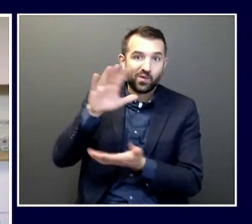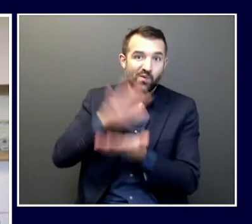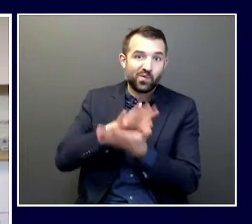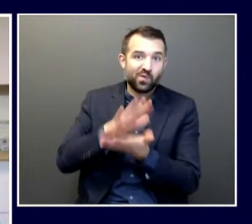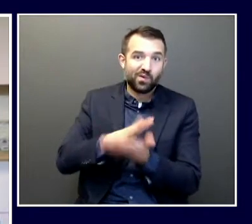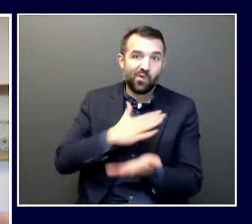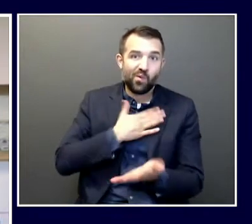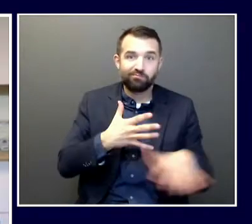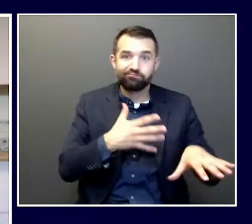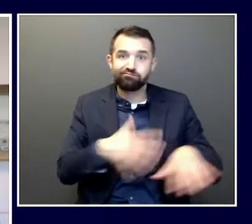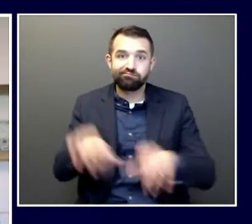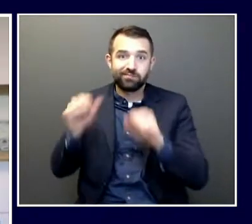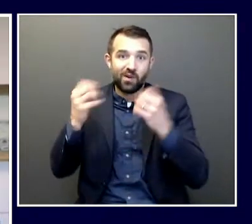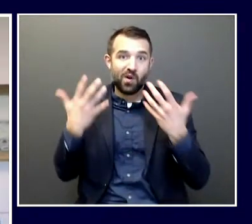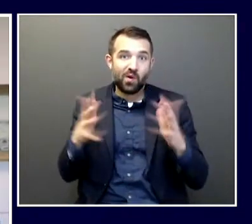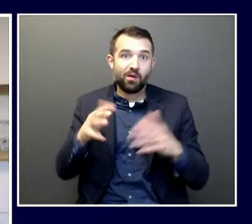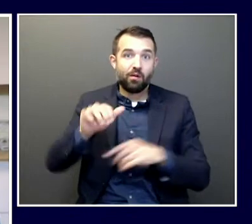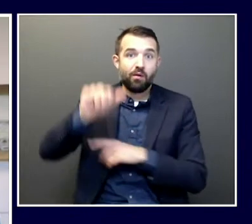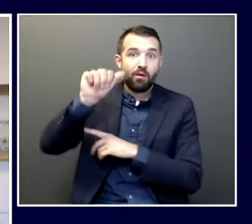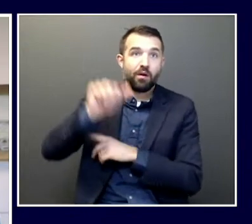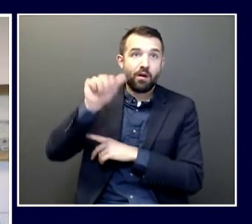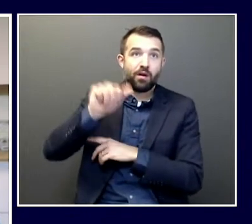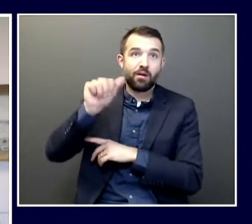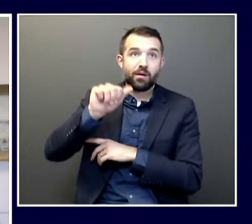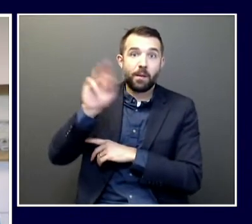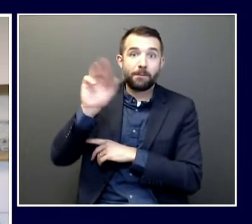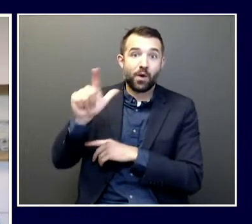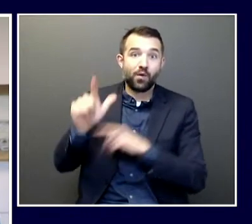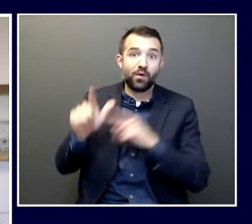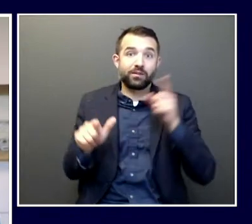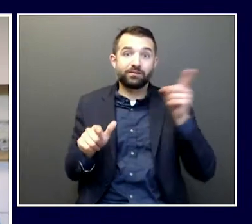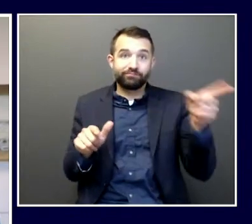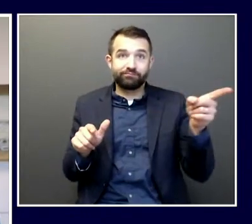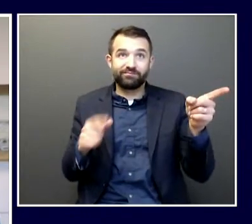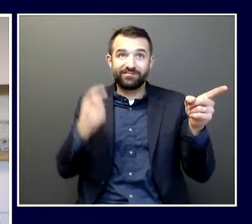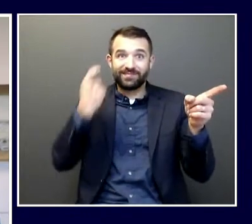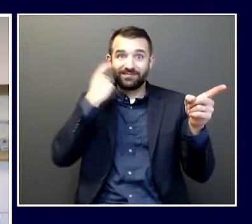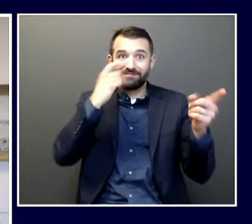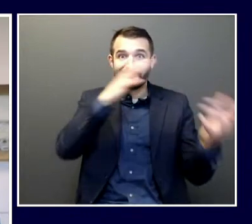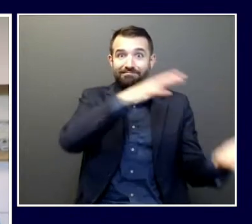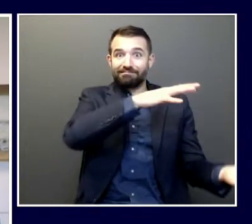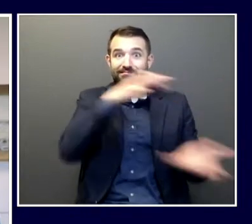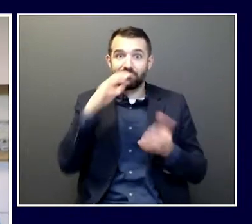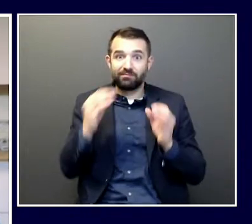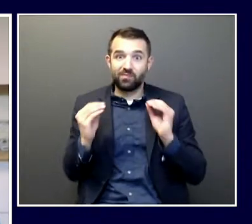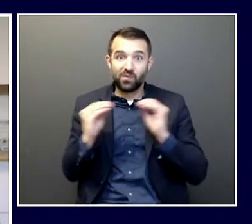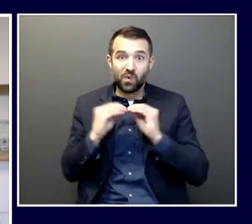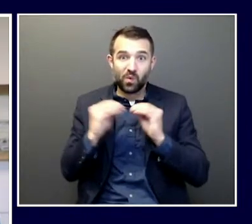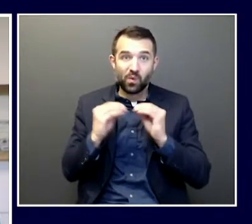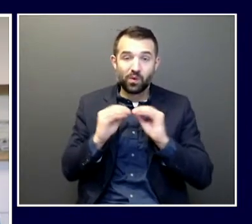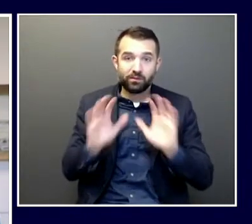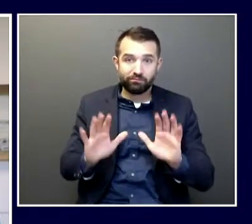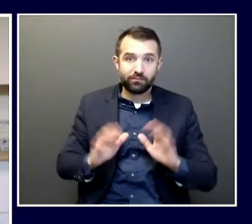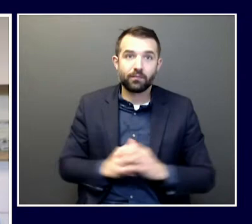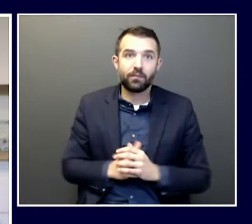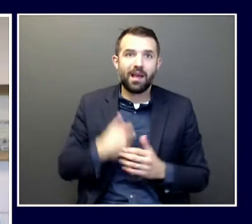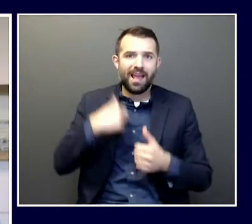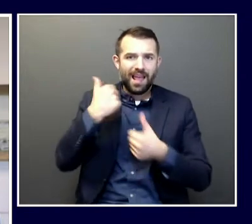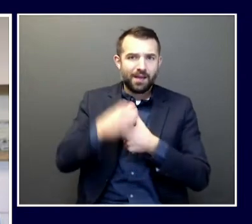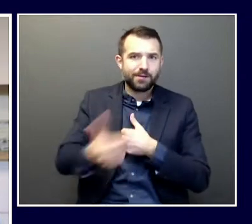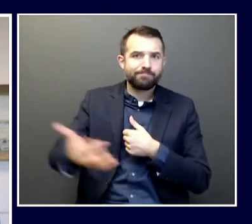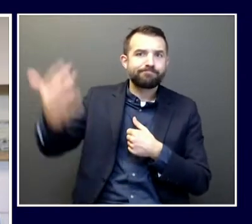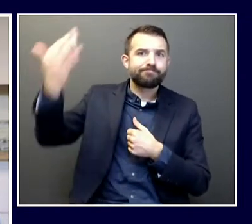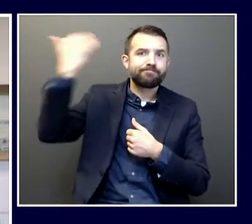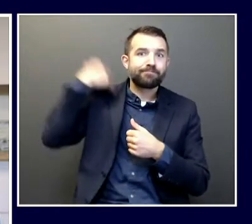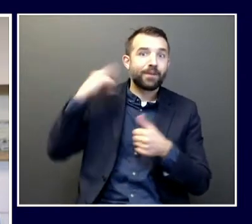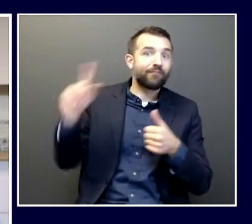their shipments and are hoping to start in earnest soon. So the system is spinning back up to the levels that we saw earlier. But there too,